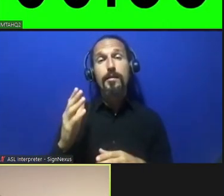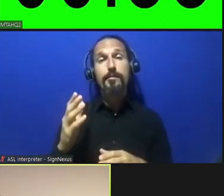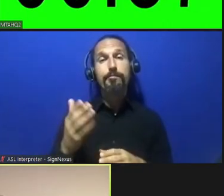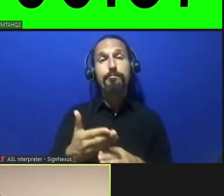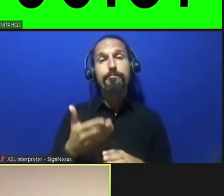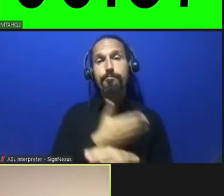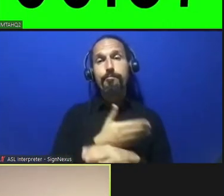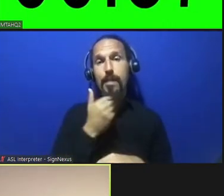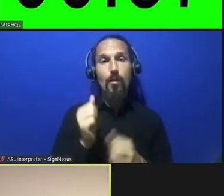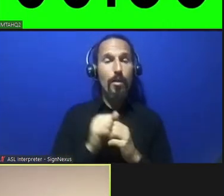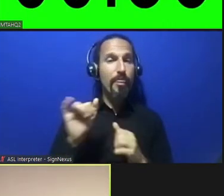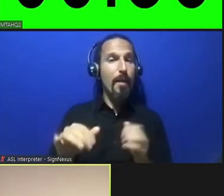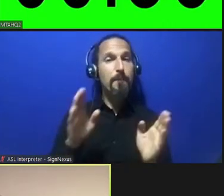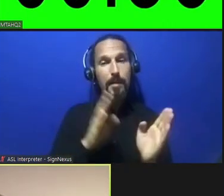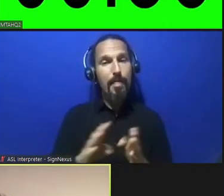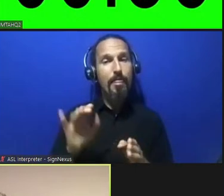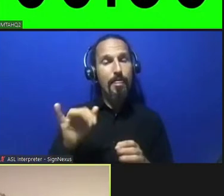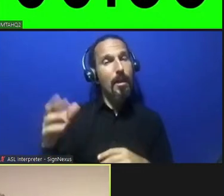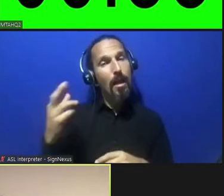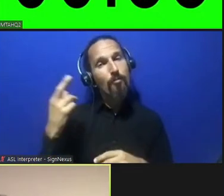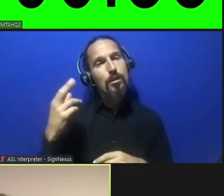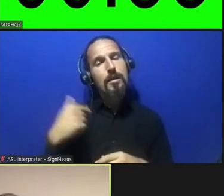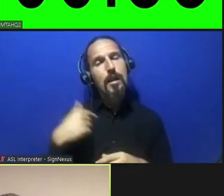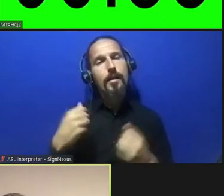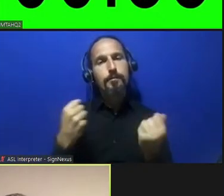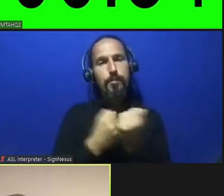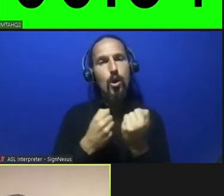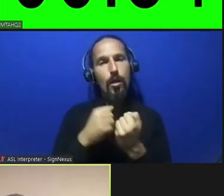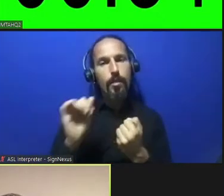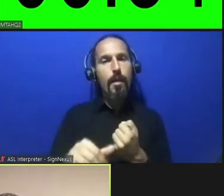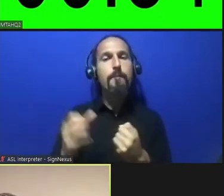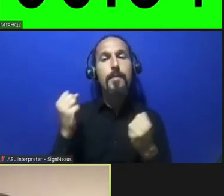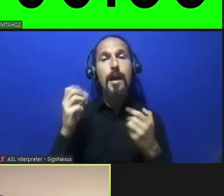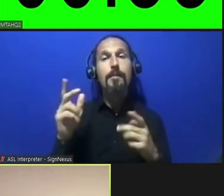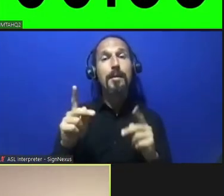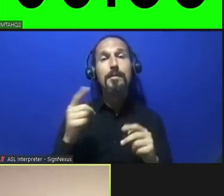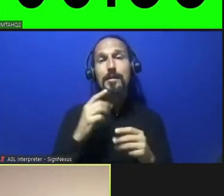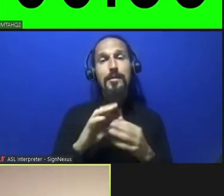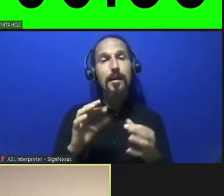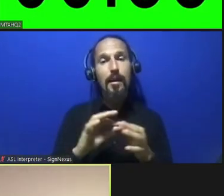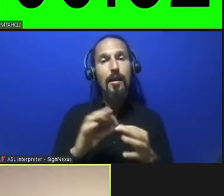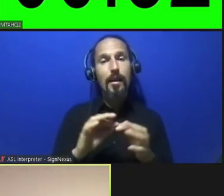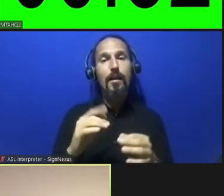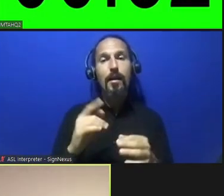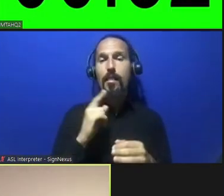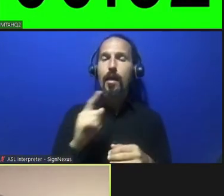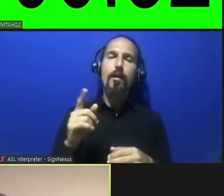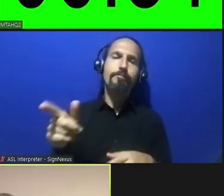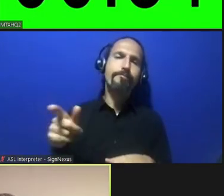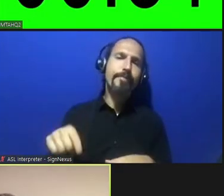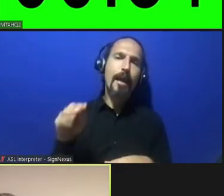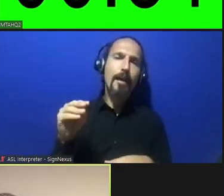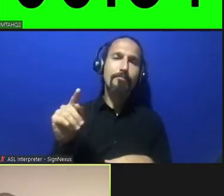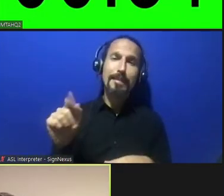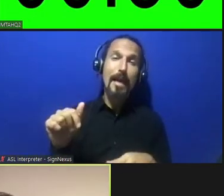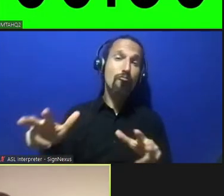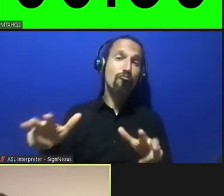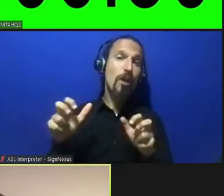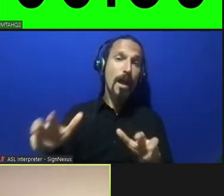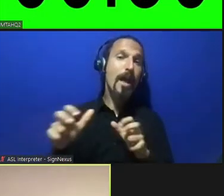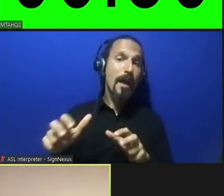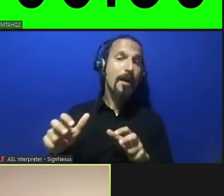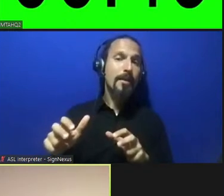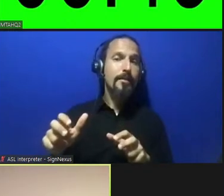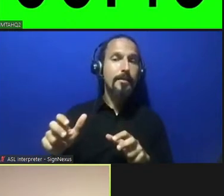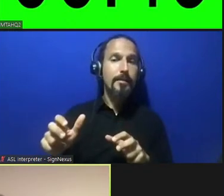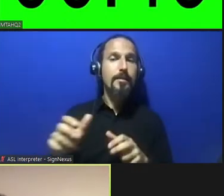this plan so this is another reason i support it many people have said that there's a cash grab by the mta i feel like to